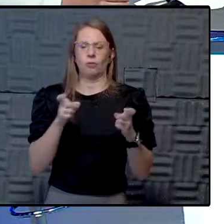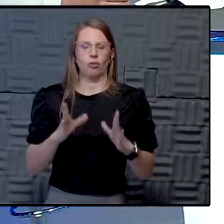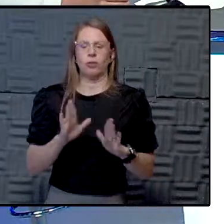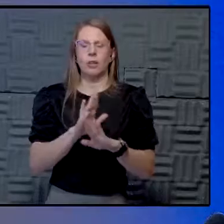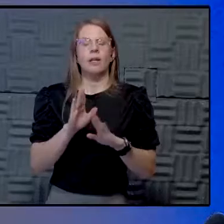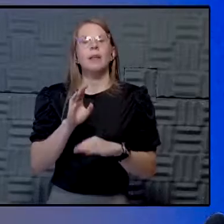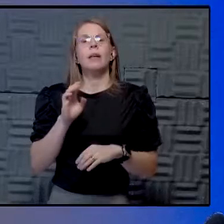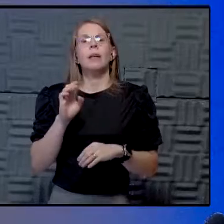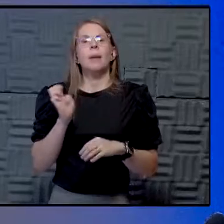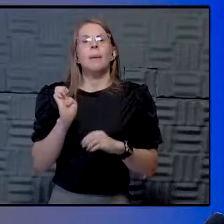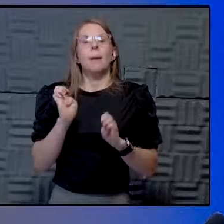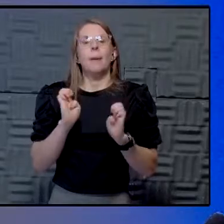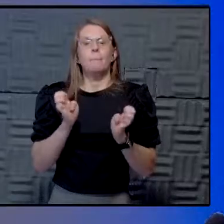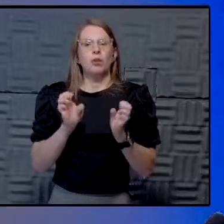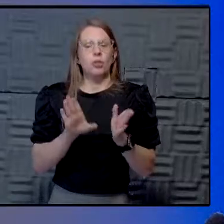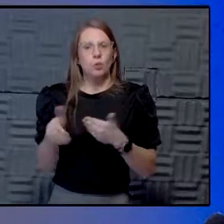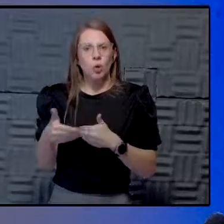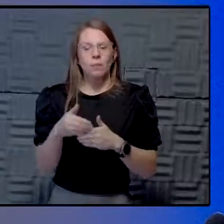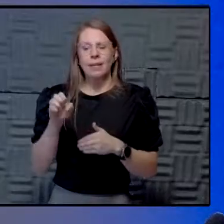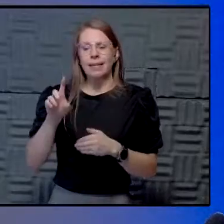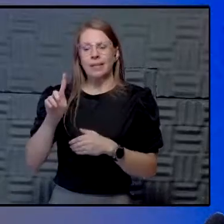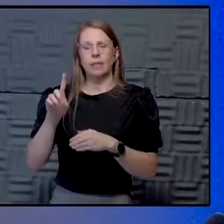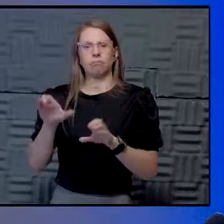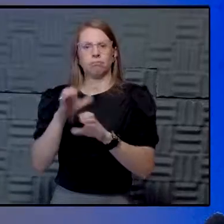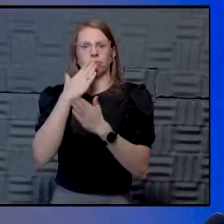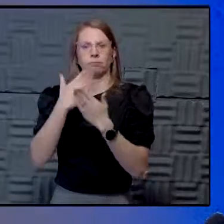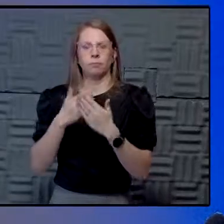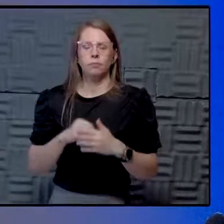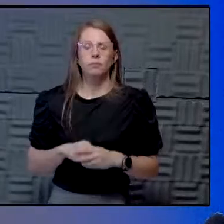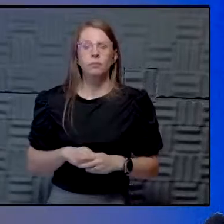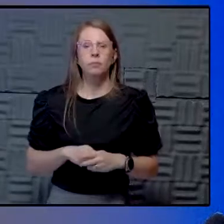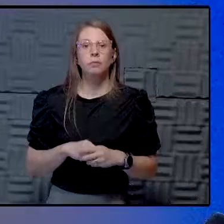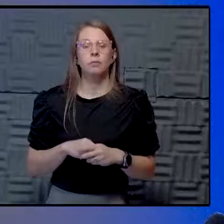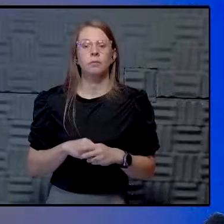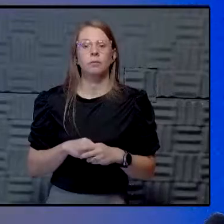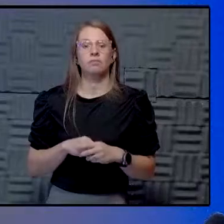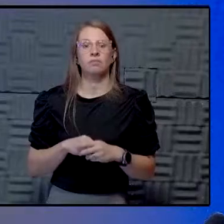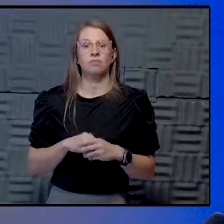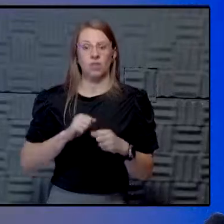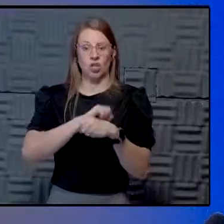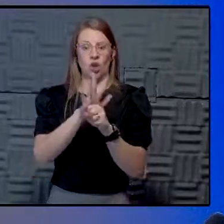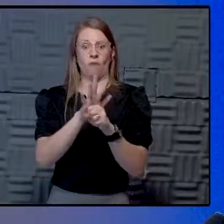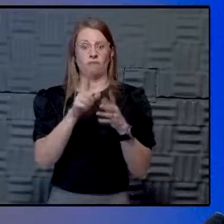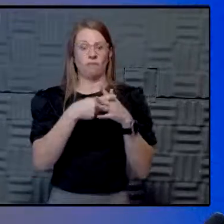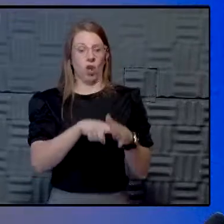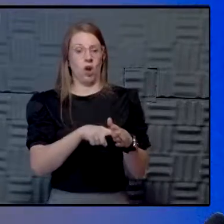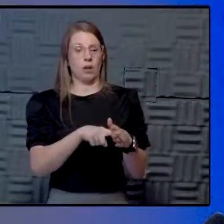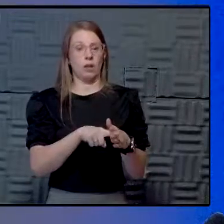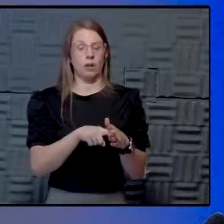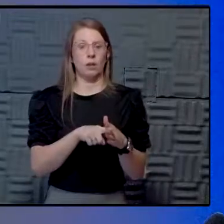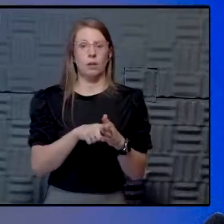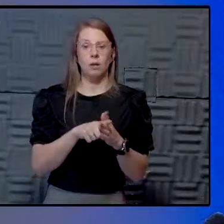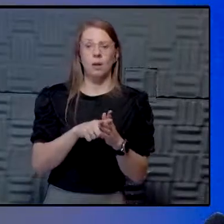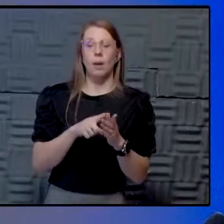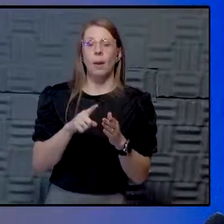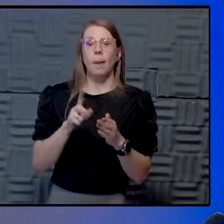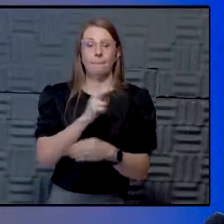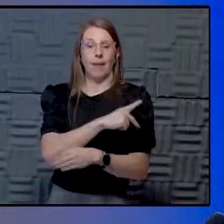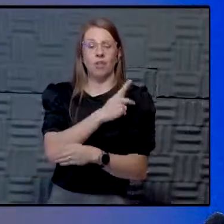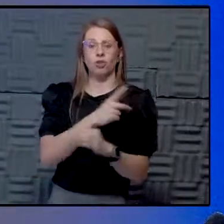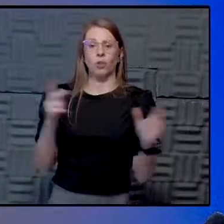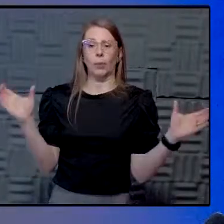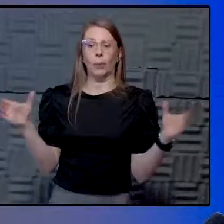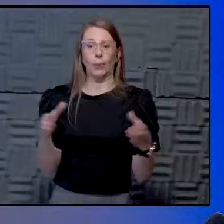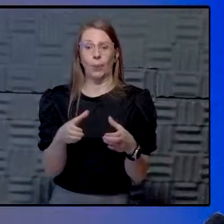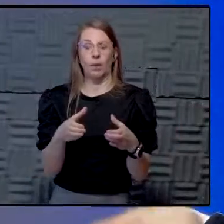patients? The ED is doing well. When this all started, the volume of the patients was down a little bit. We were actually down about a